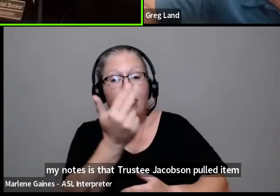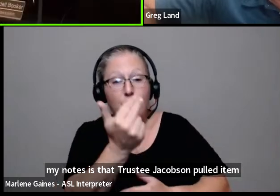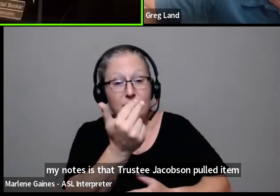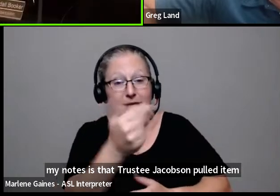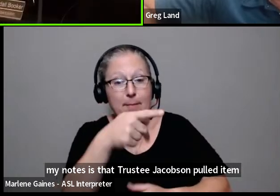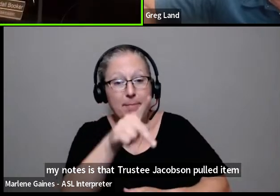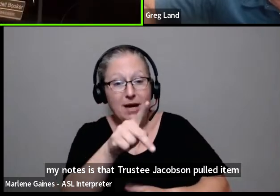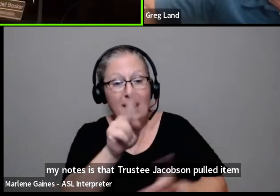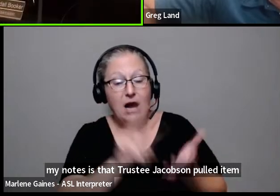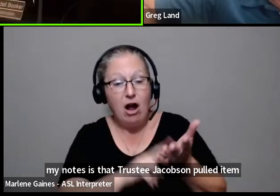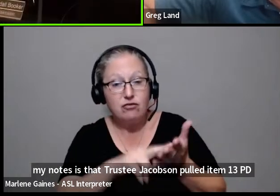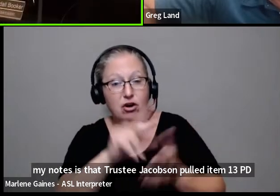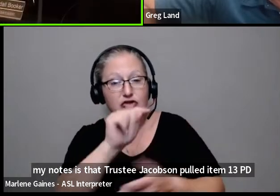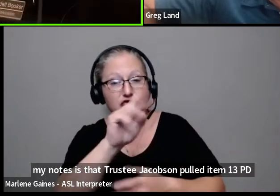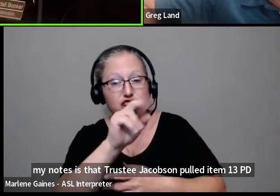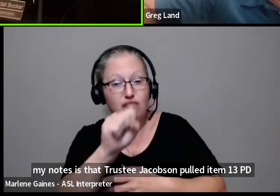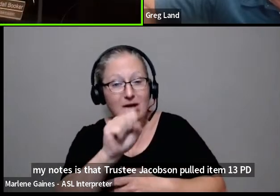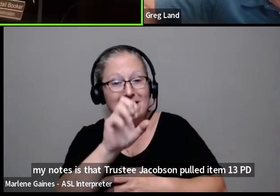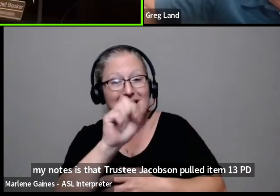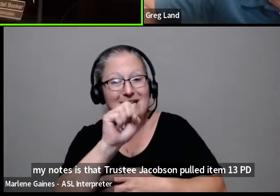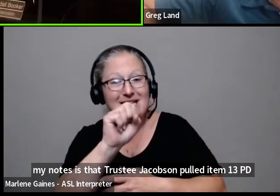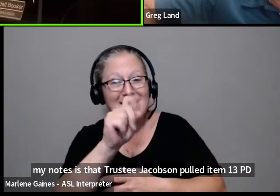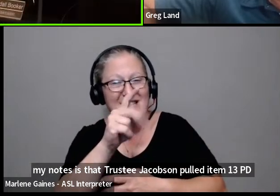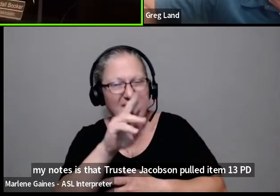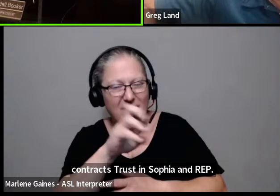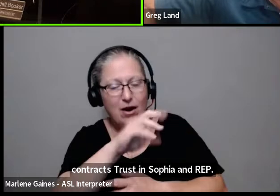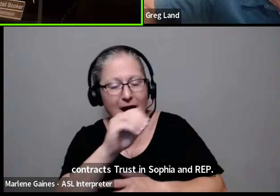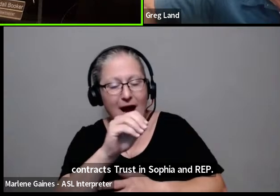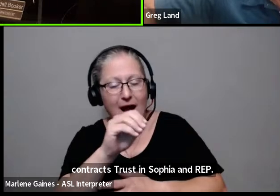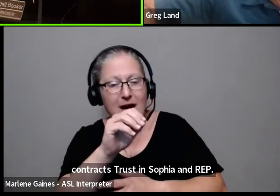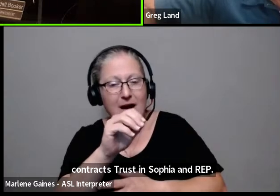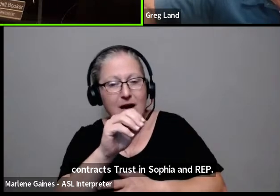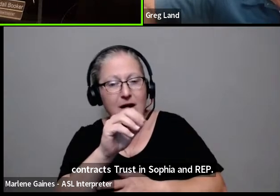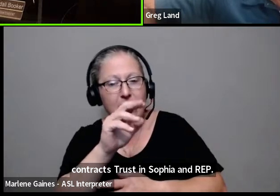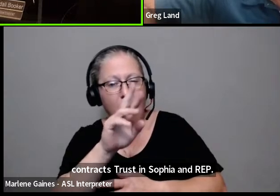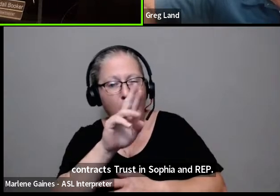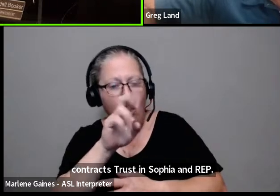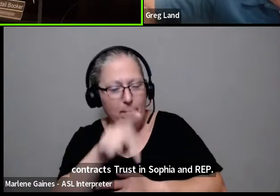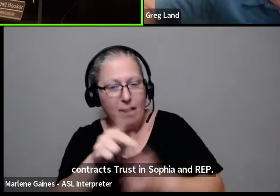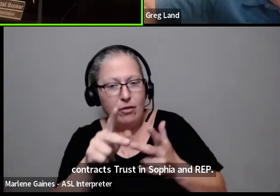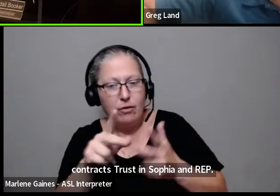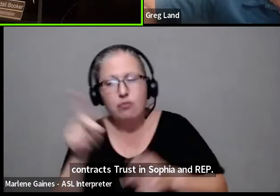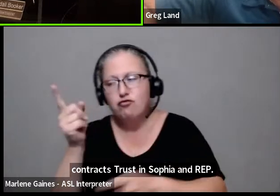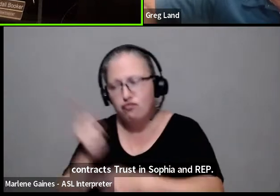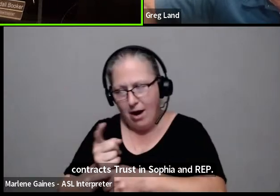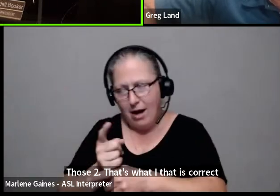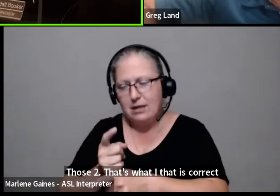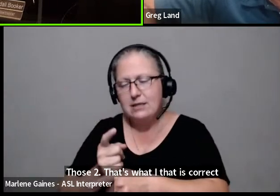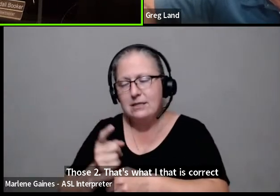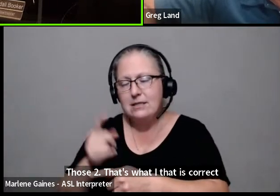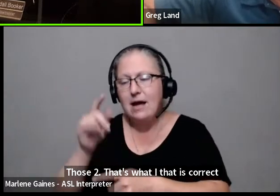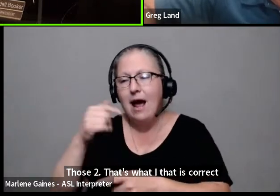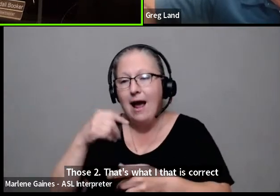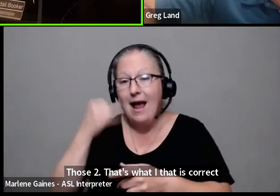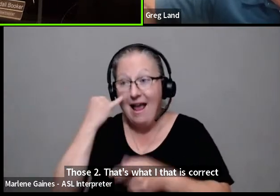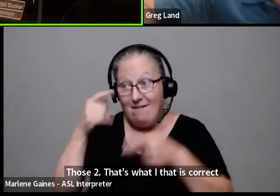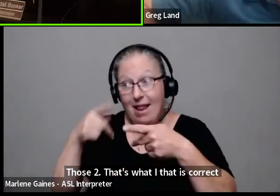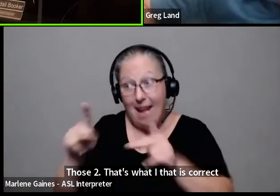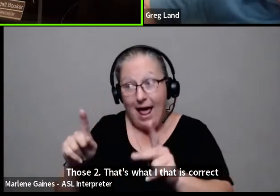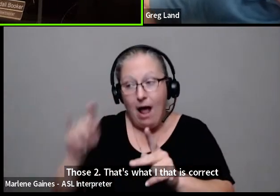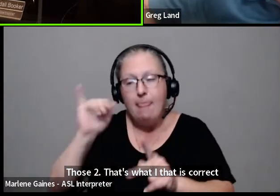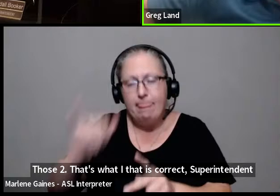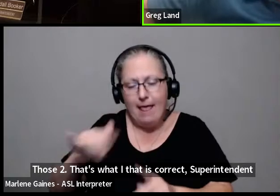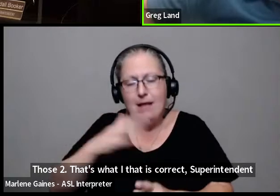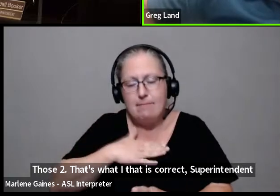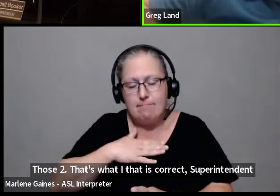Trust and Saphir, and REP, those 2. That's what that is correct, Superintendent Booker. If Because- that is allowed, that's what, that